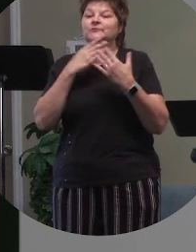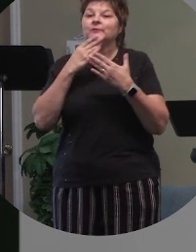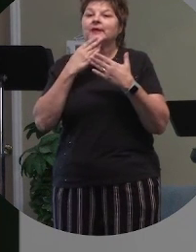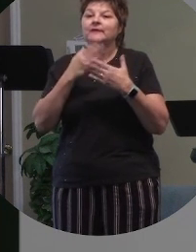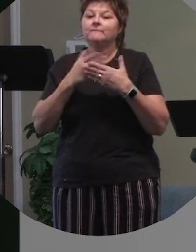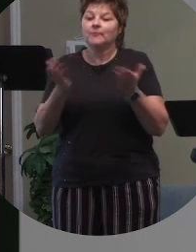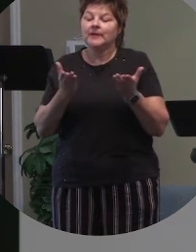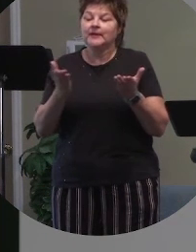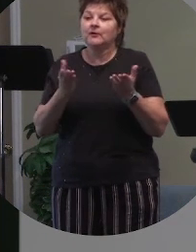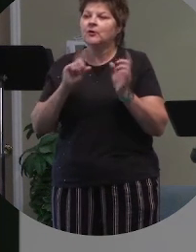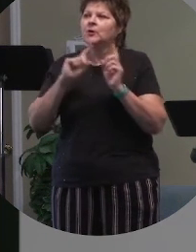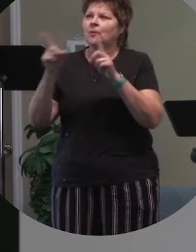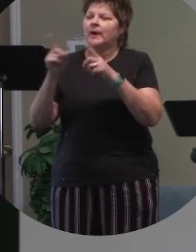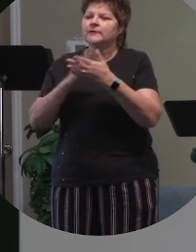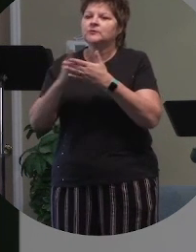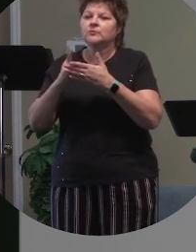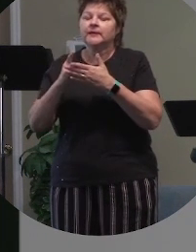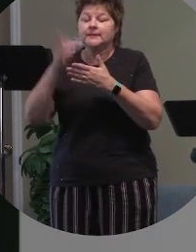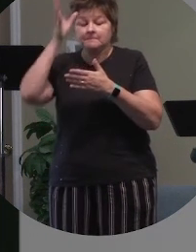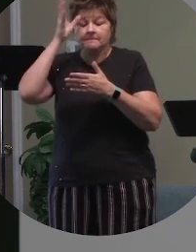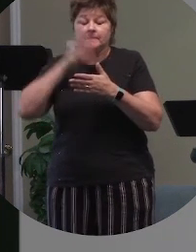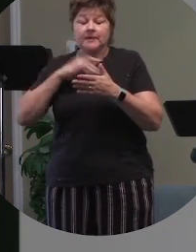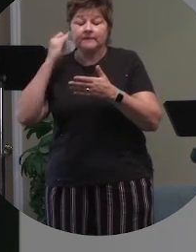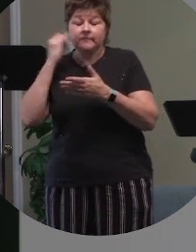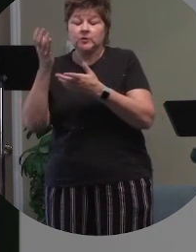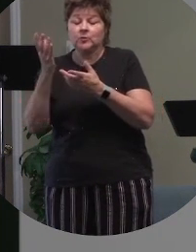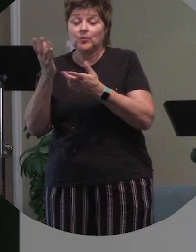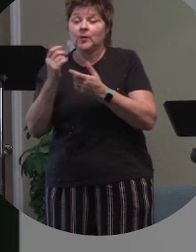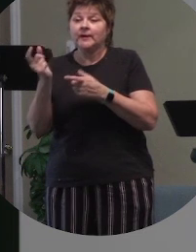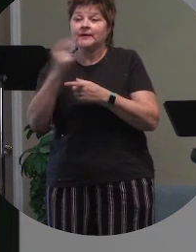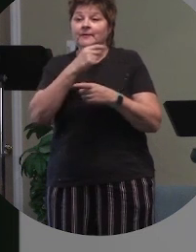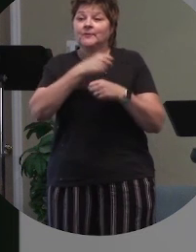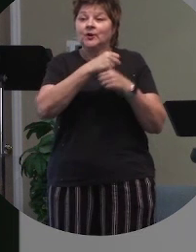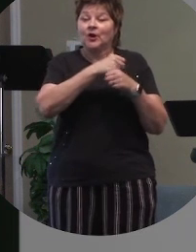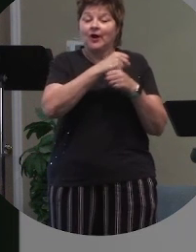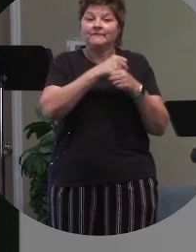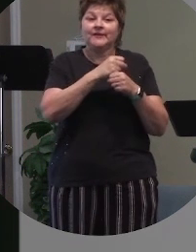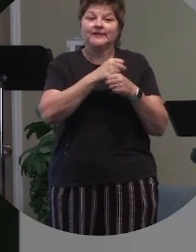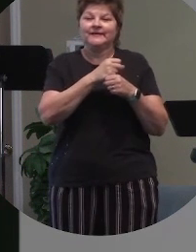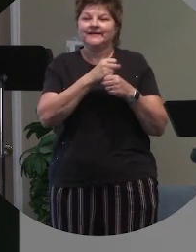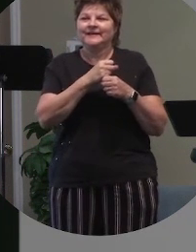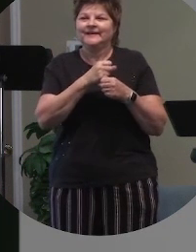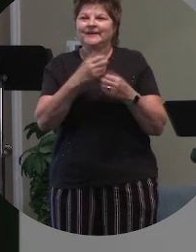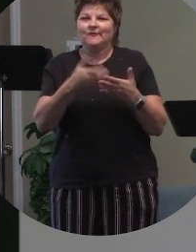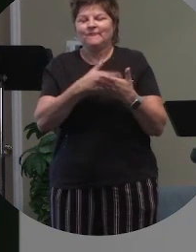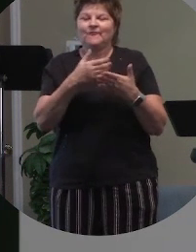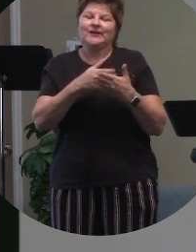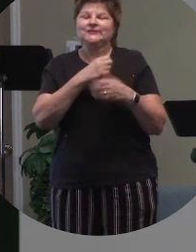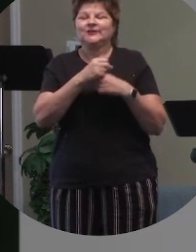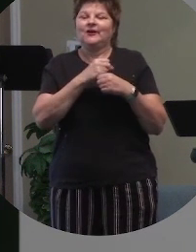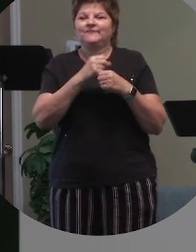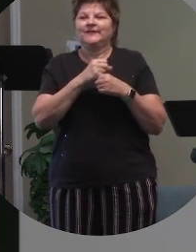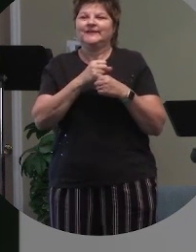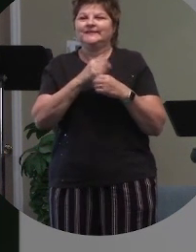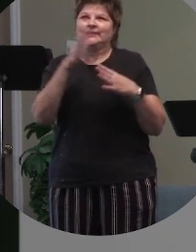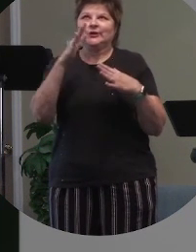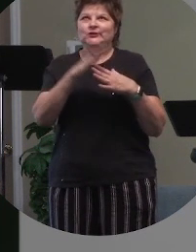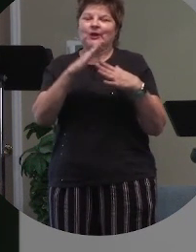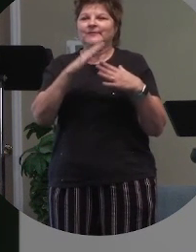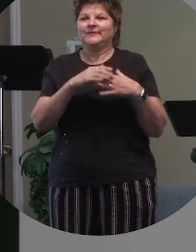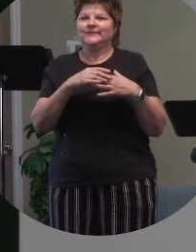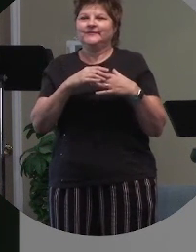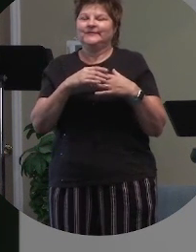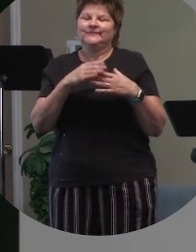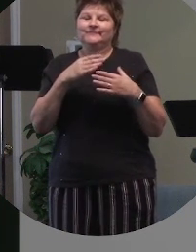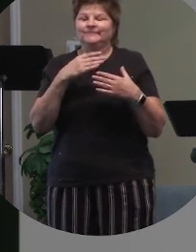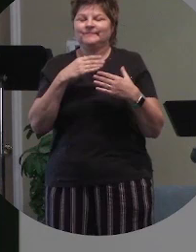week. Guys, if you want to come have coffee, freshly ground coffee, it's top of the line, 8 o'clock in the morning. We'll have time of prayer